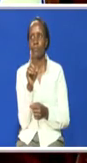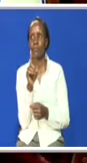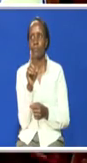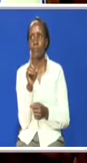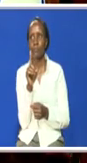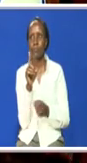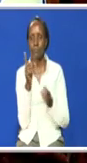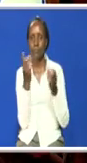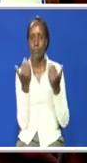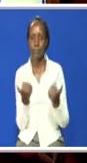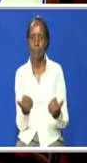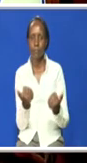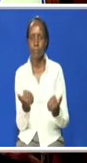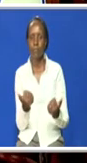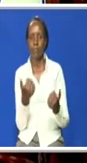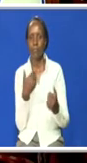So I have